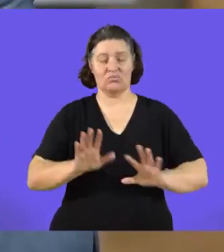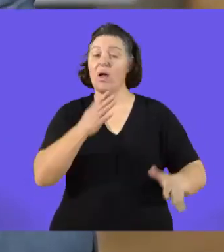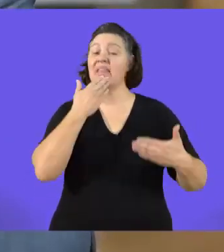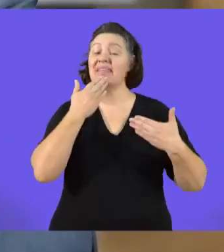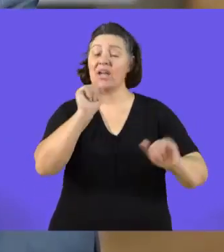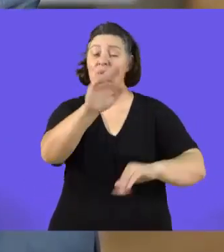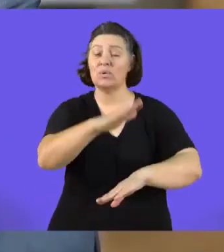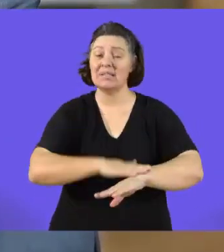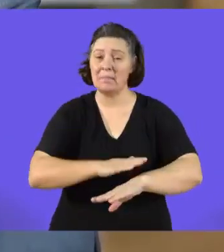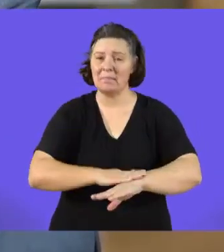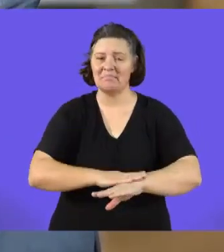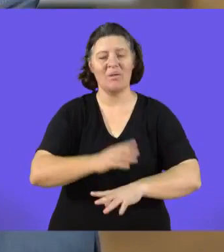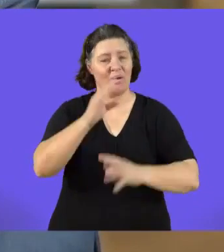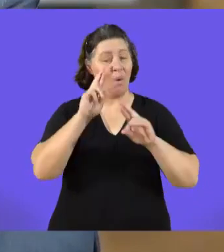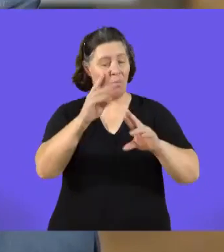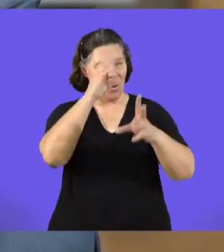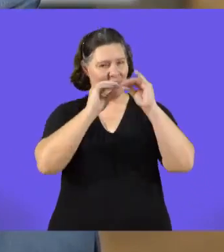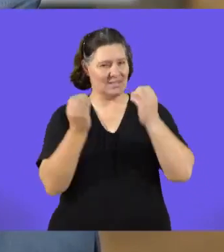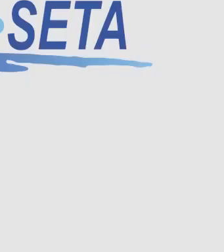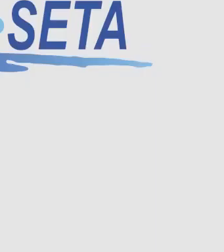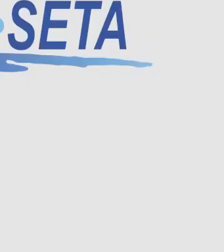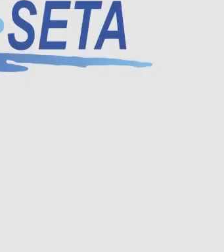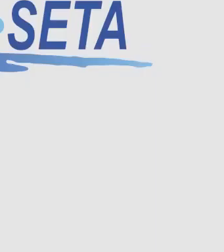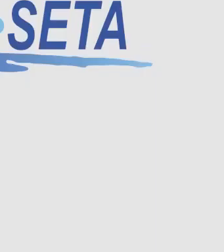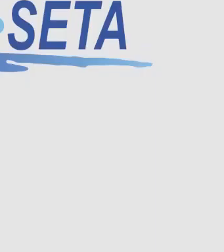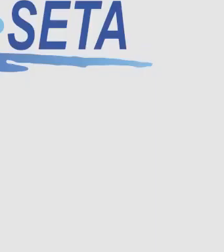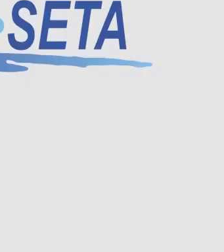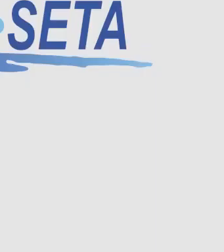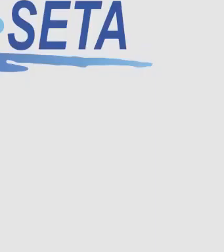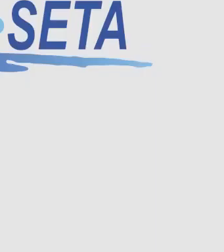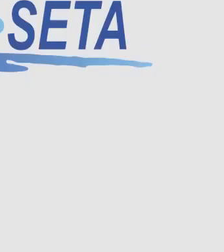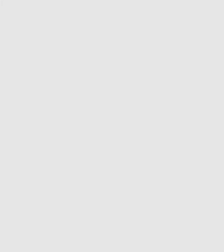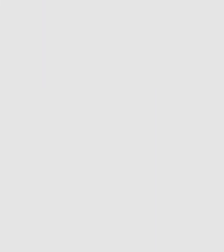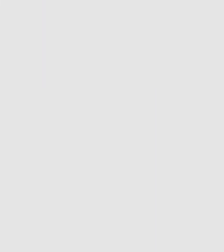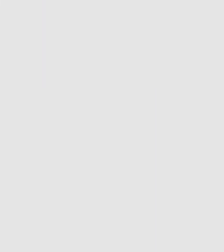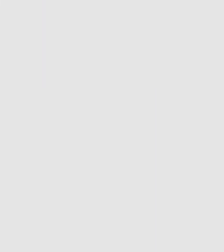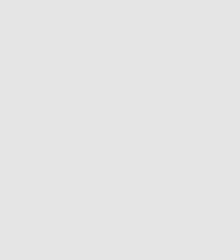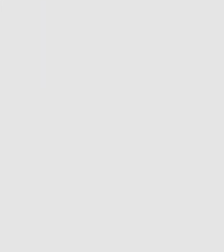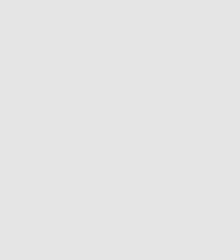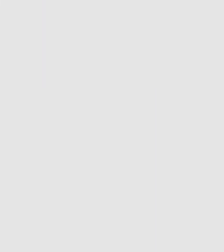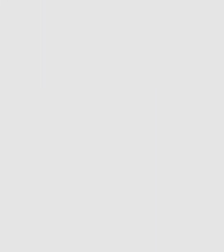time, and I hope you've learned something today. See you soon.